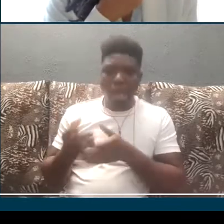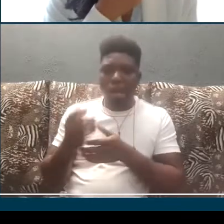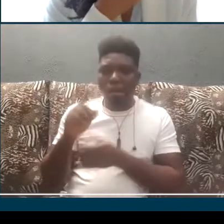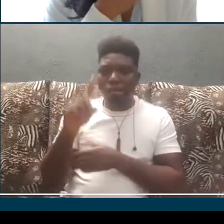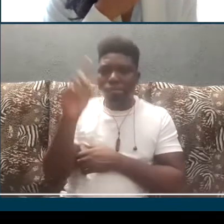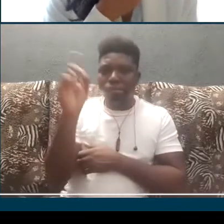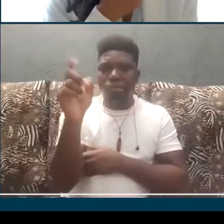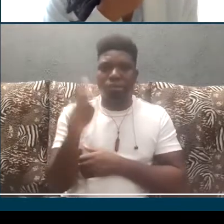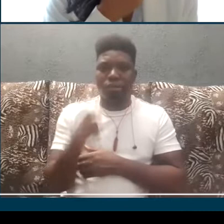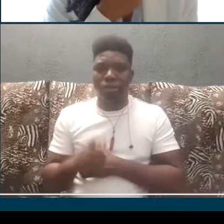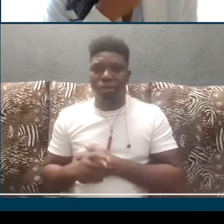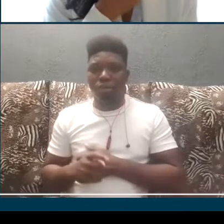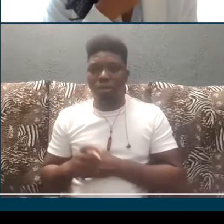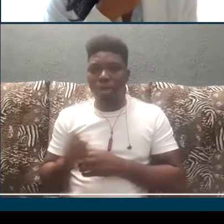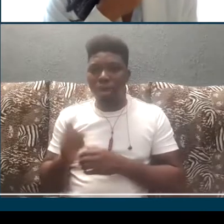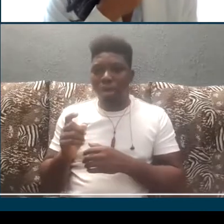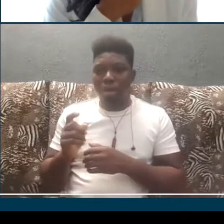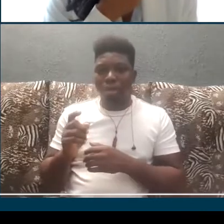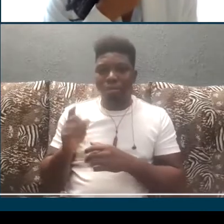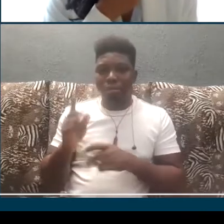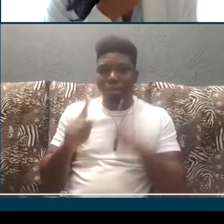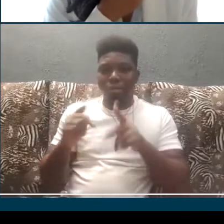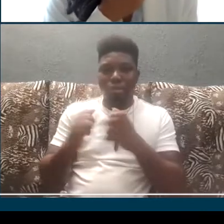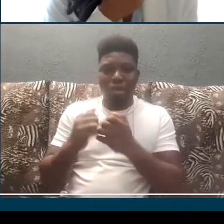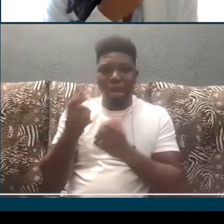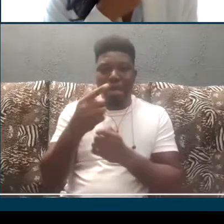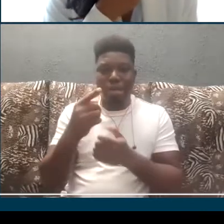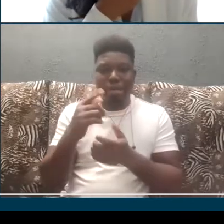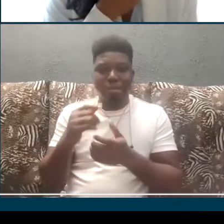me, does she want this, or